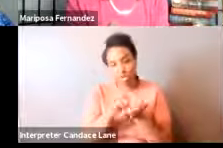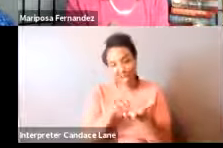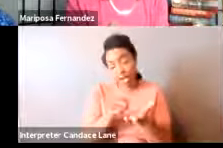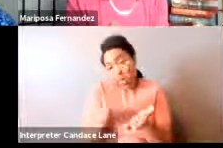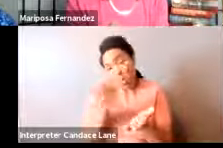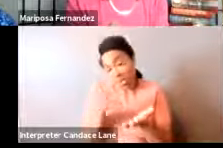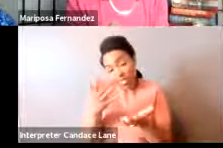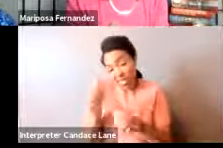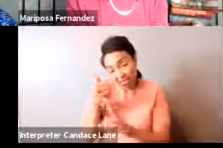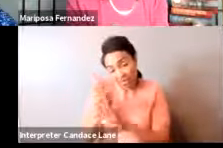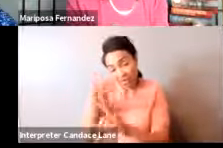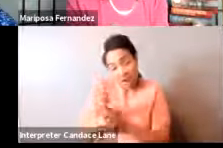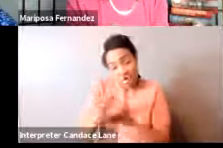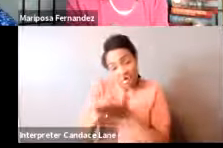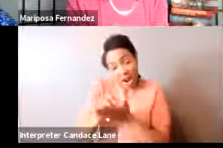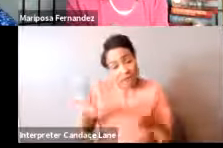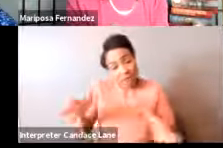already.